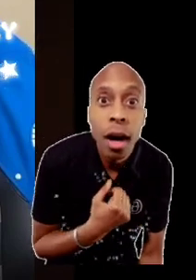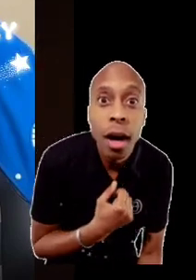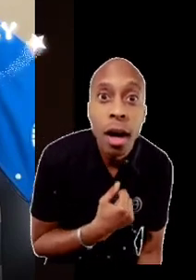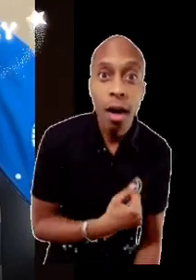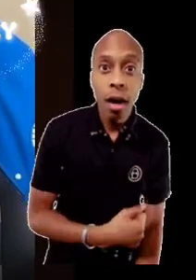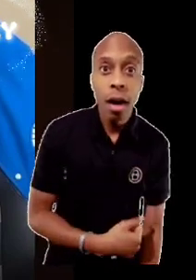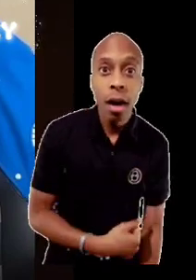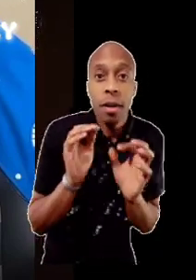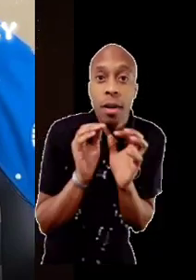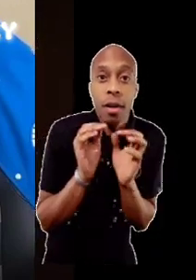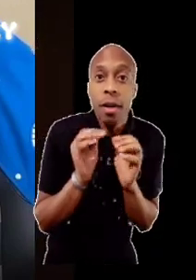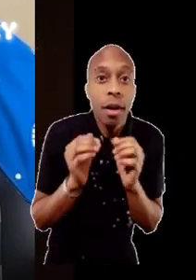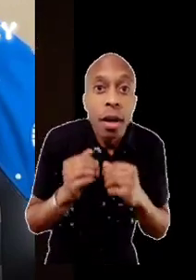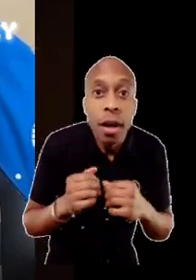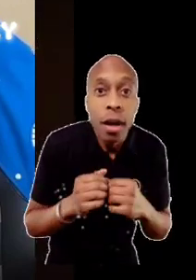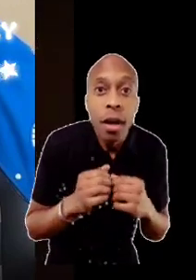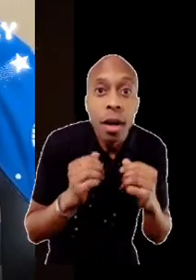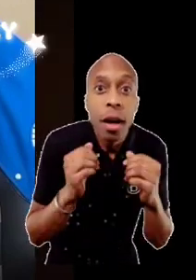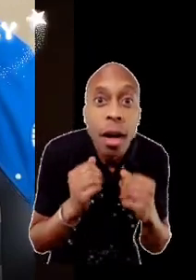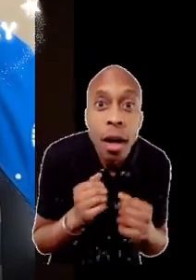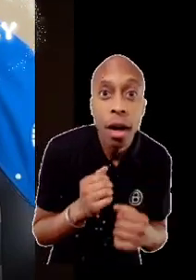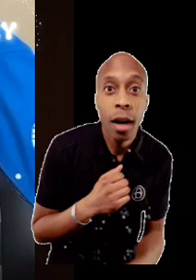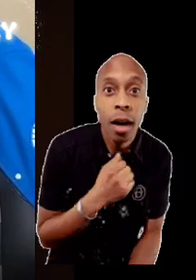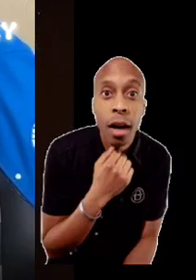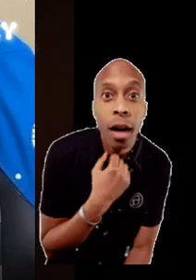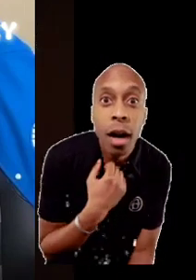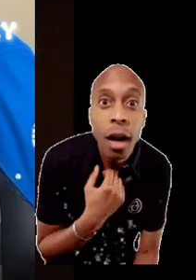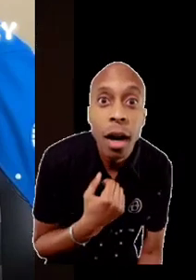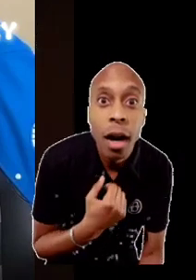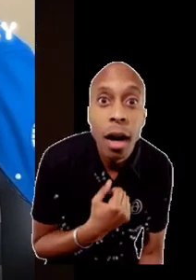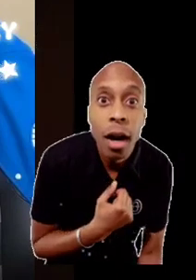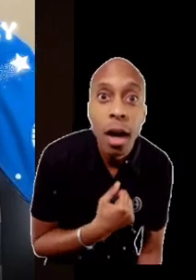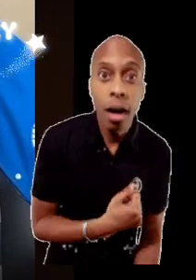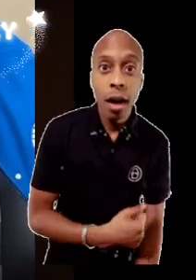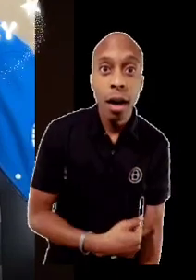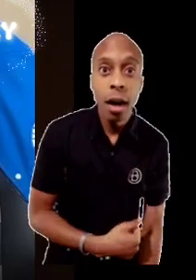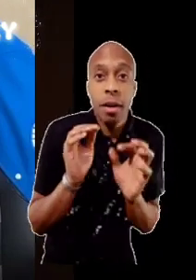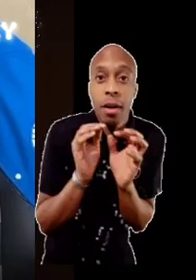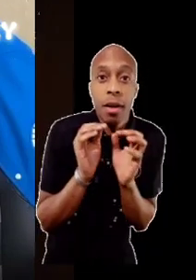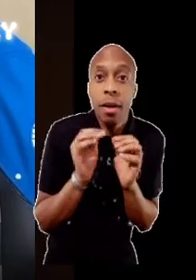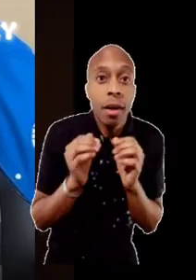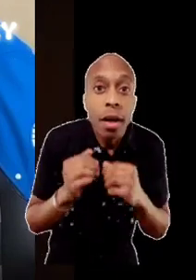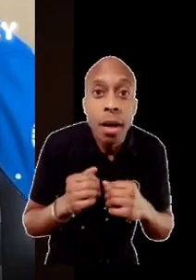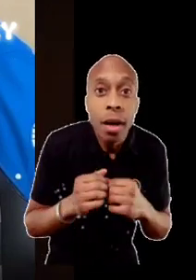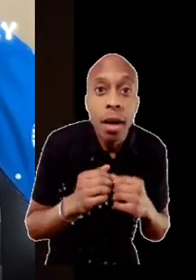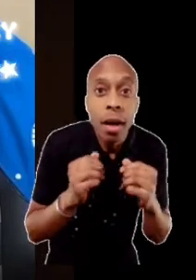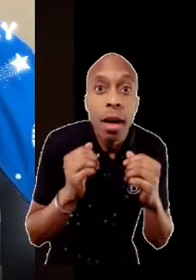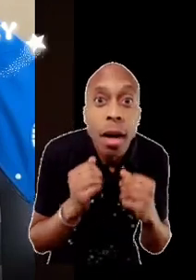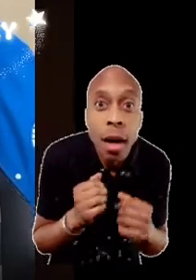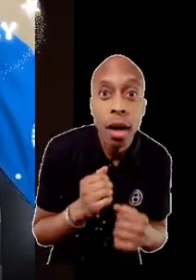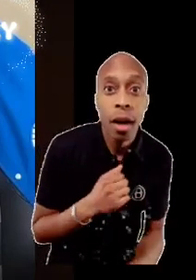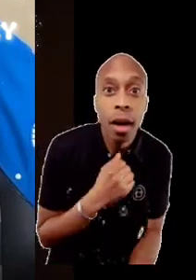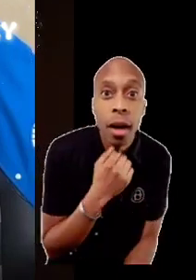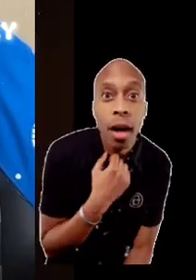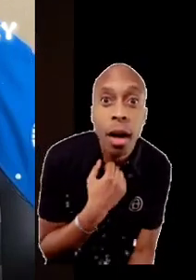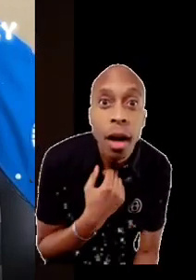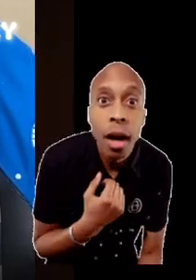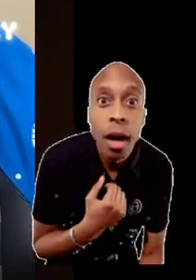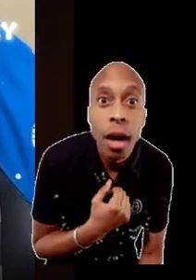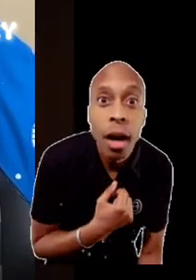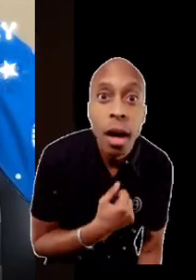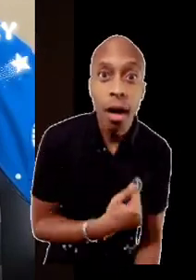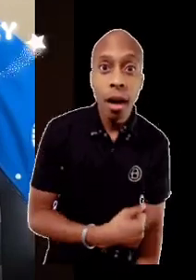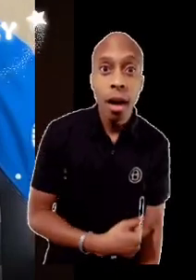I don't spiral. You too wicked and quiet. I don't know is helping one man to